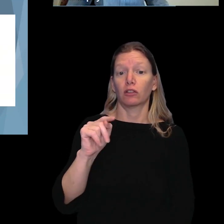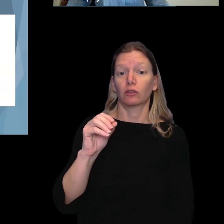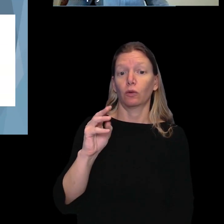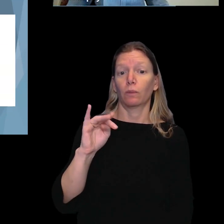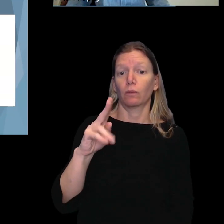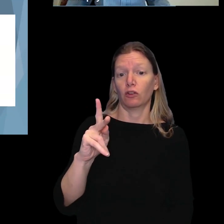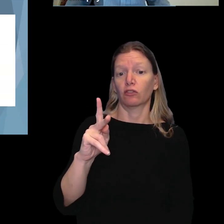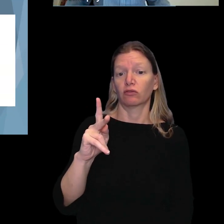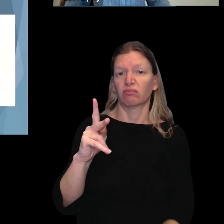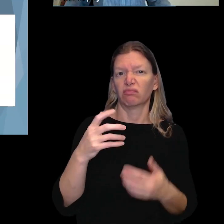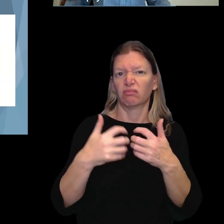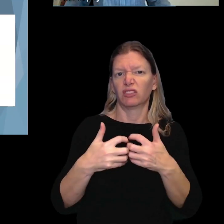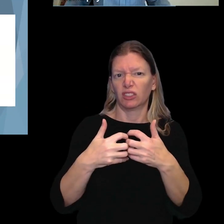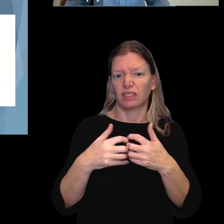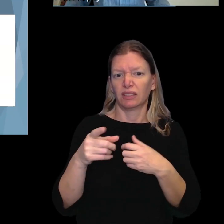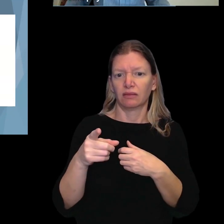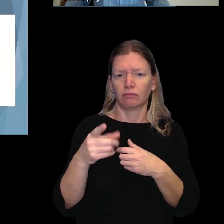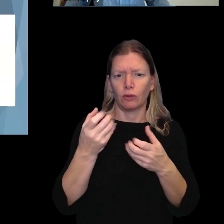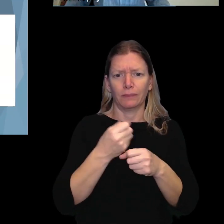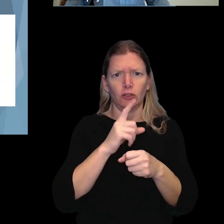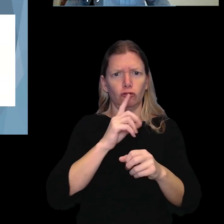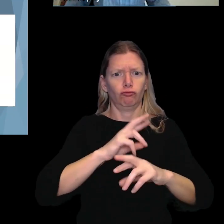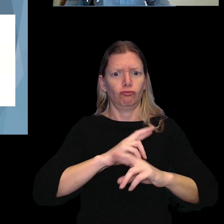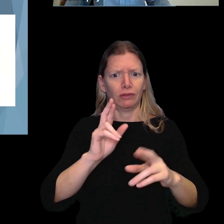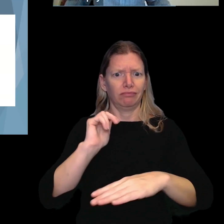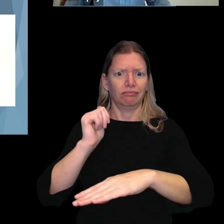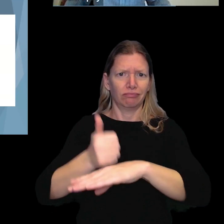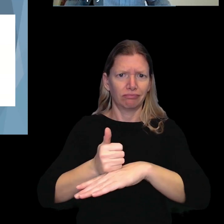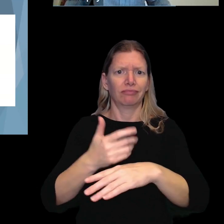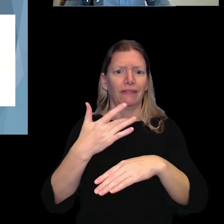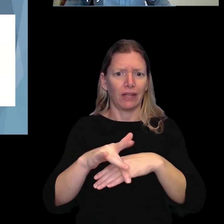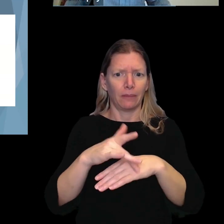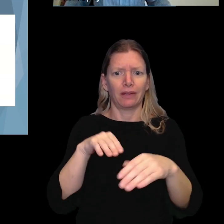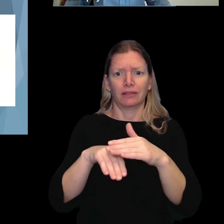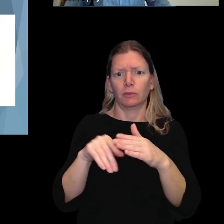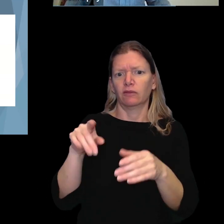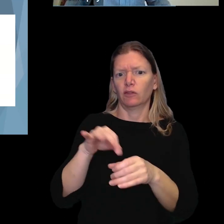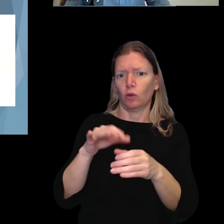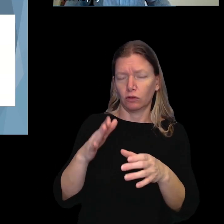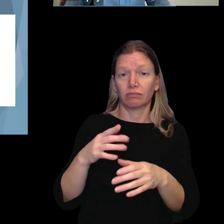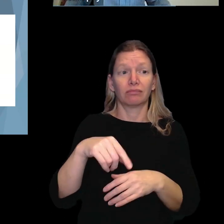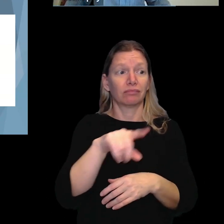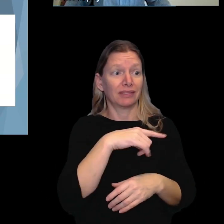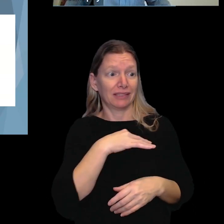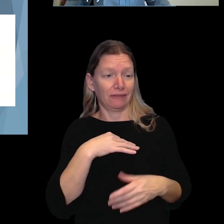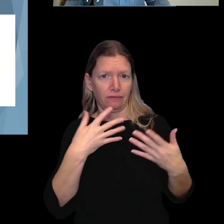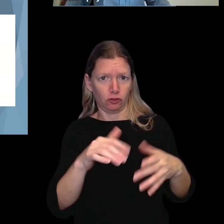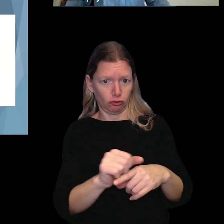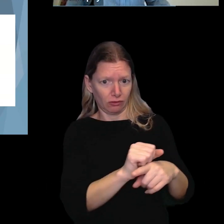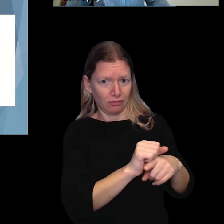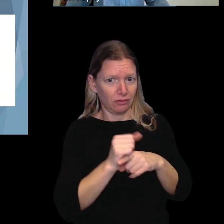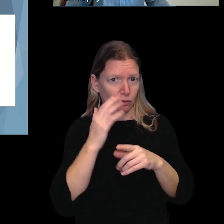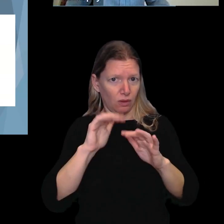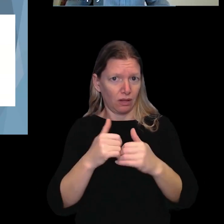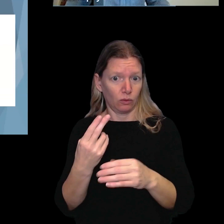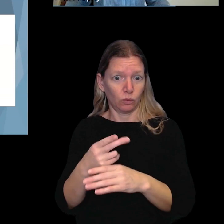We've talked about the AutoMark voting machine. You'll want to make sure that it is readily available and accessible to voters,